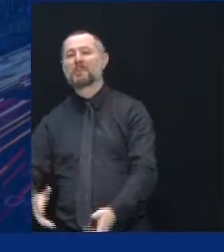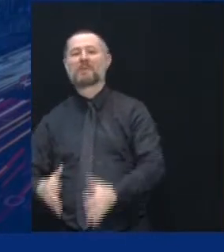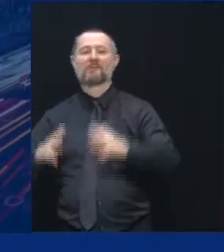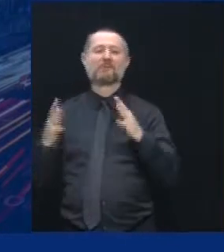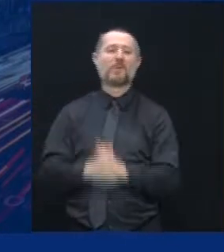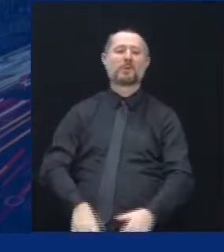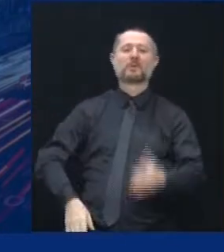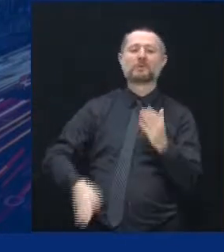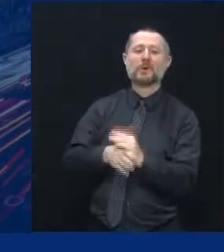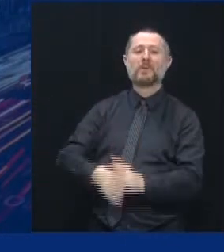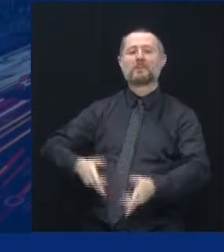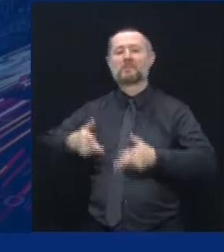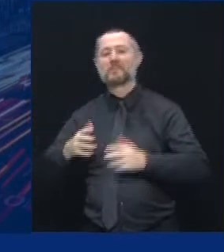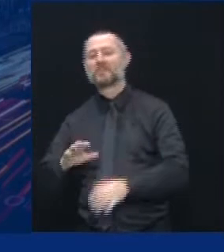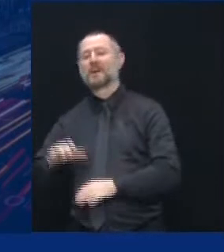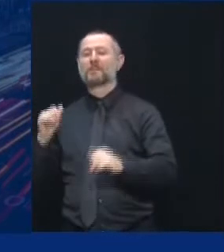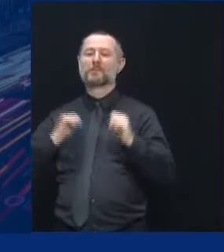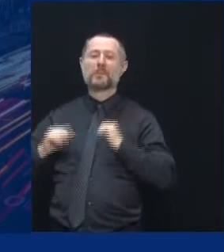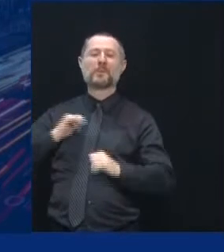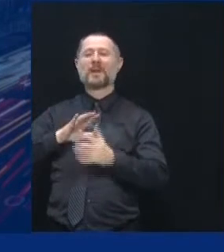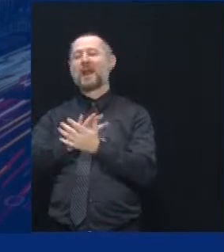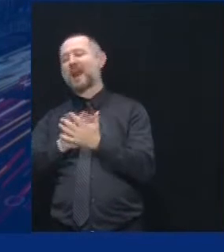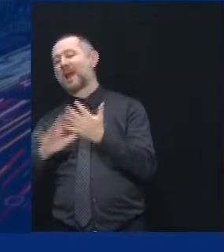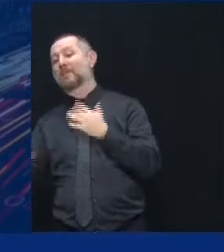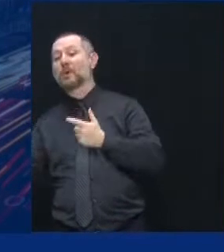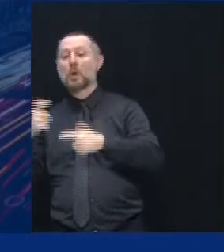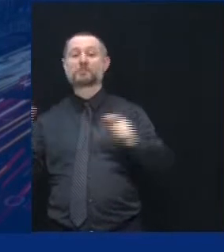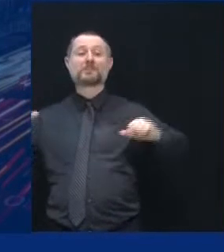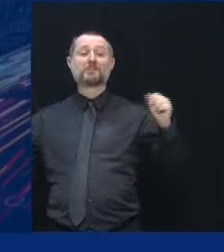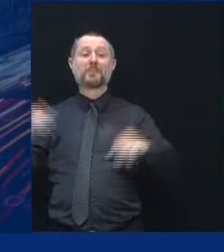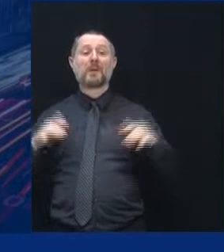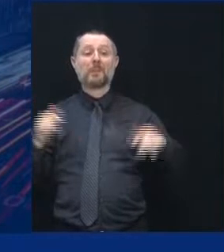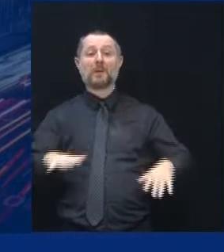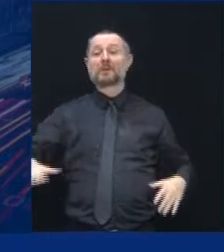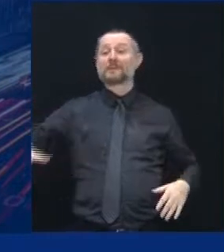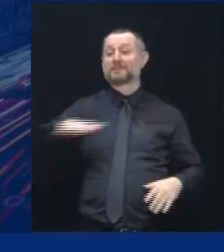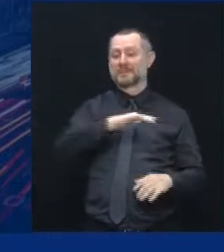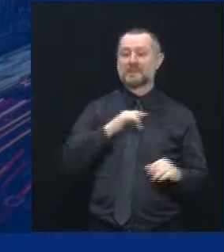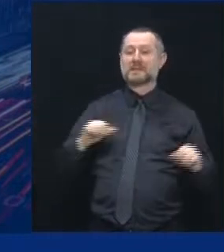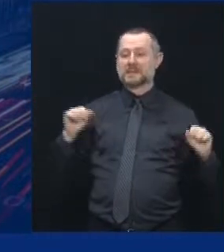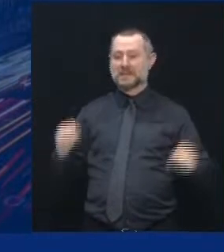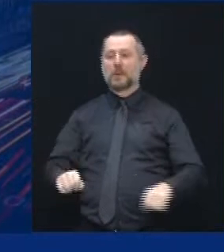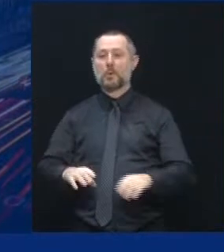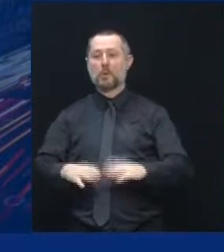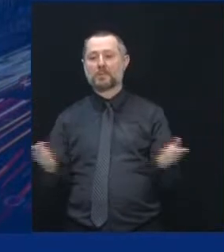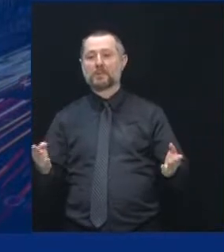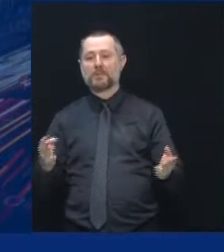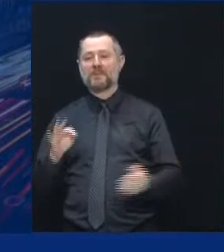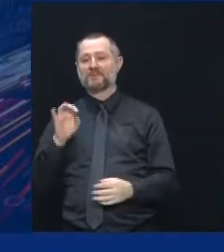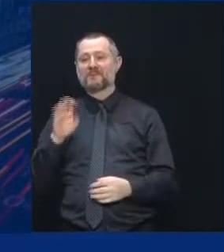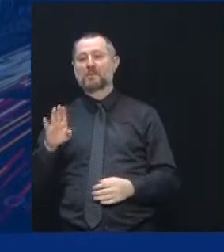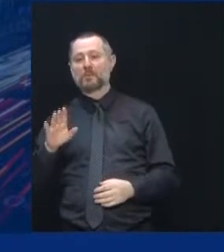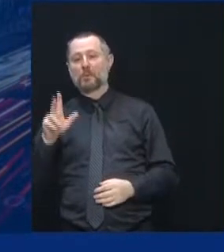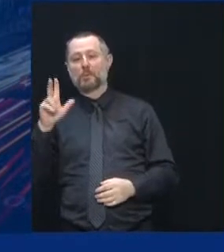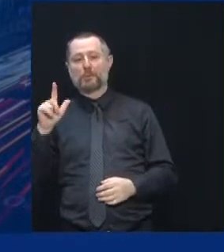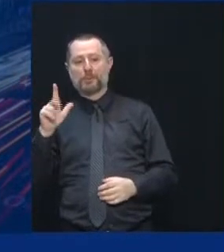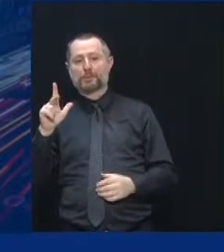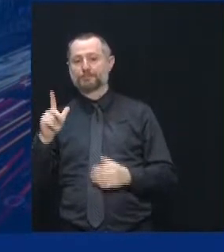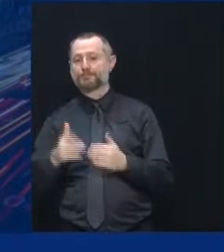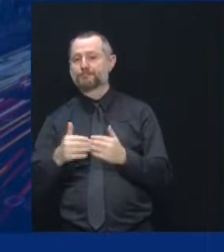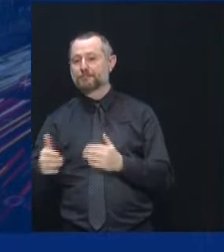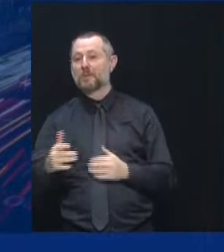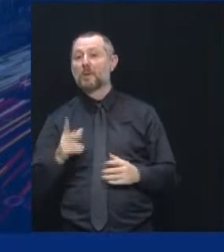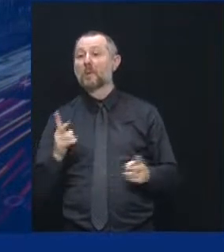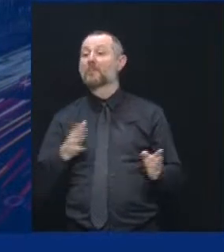shows, performances, any large arena can open on February 23rd. Their plan has